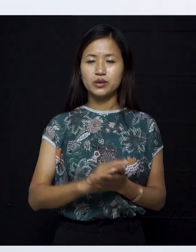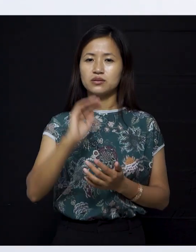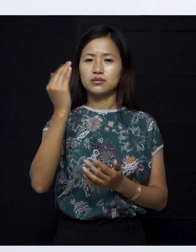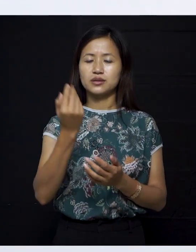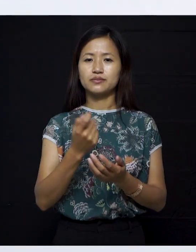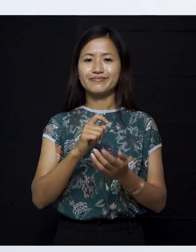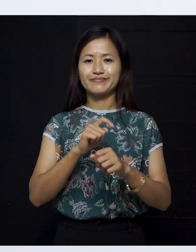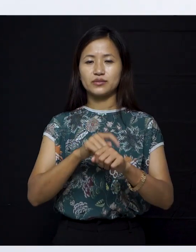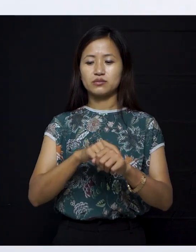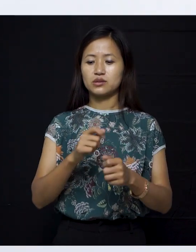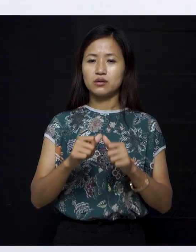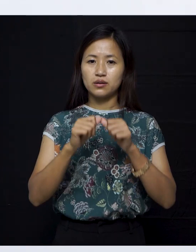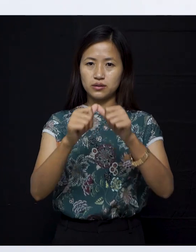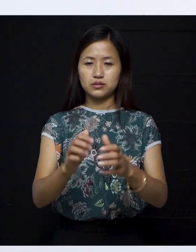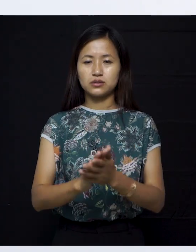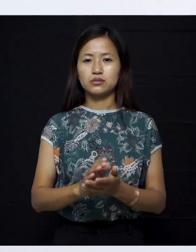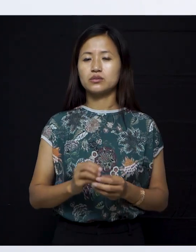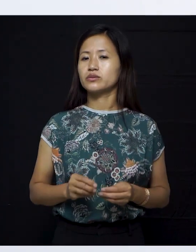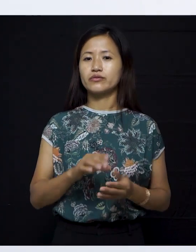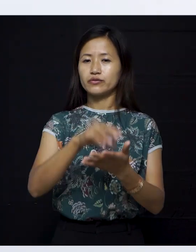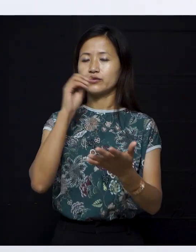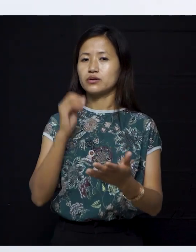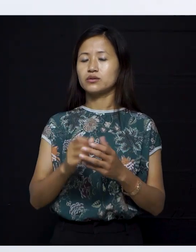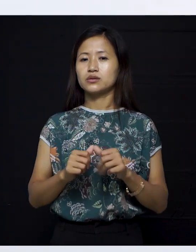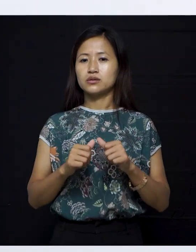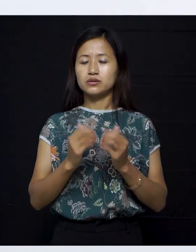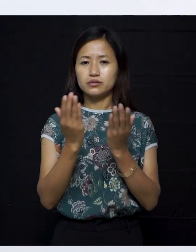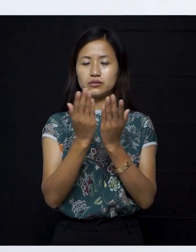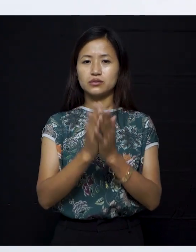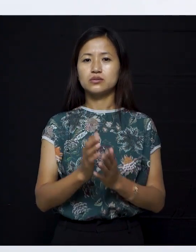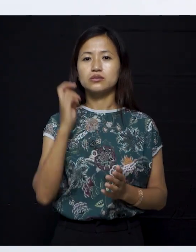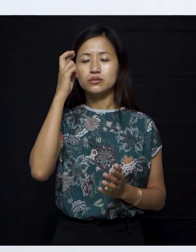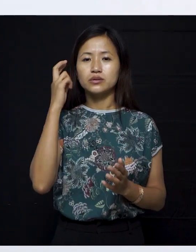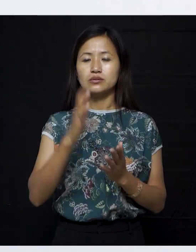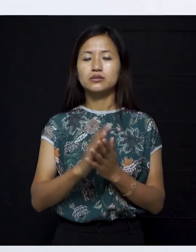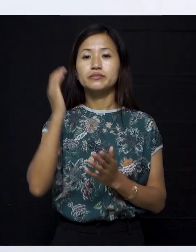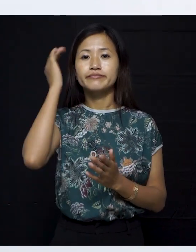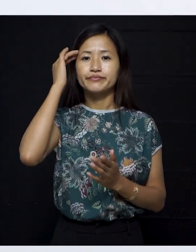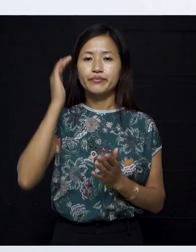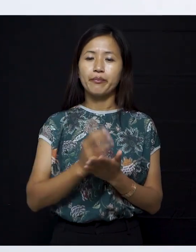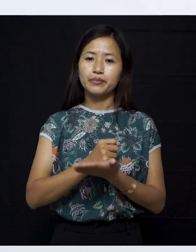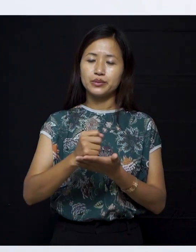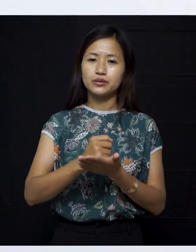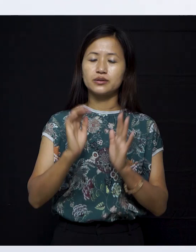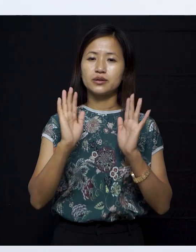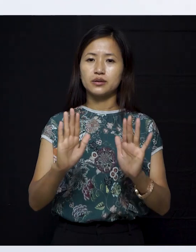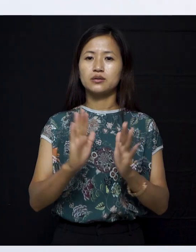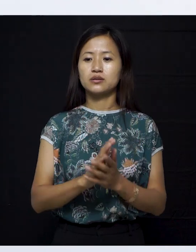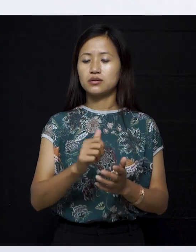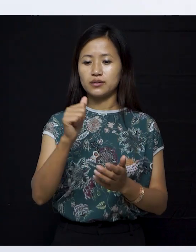your answers will not be found in the books alone. You have to utilize your common sense and then put it into practice after having